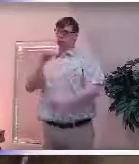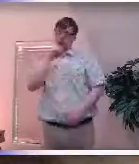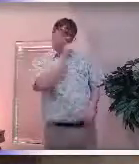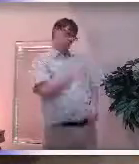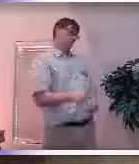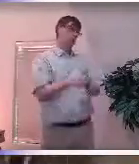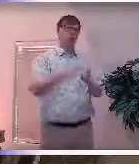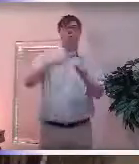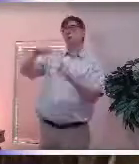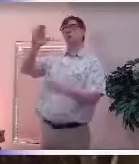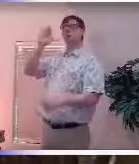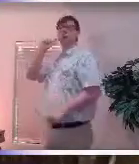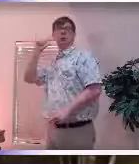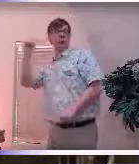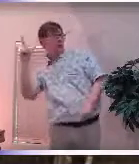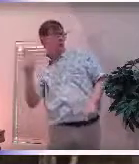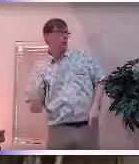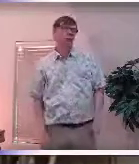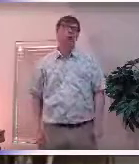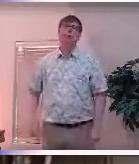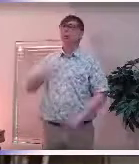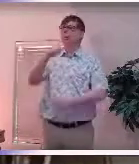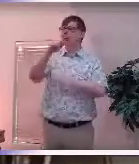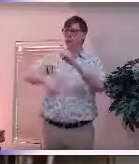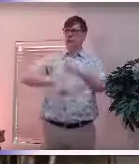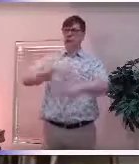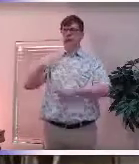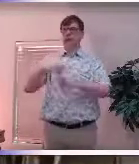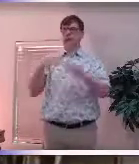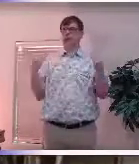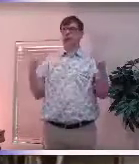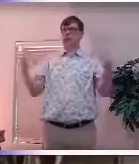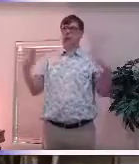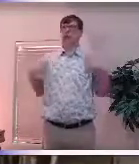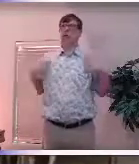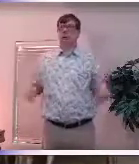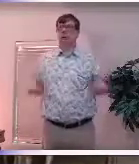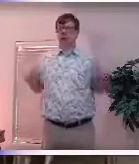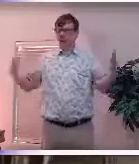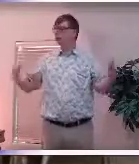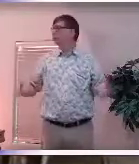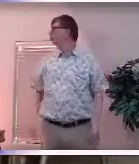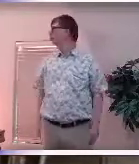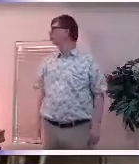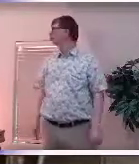hear. So, how many of you love these bodies?